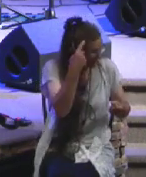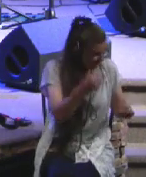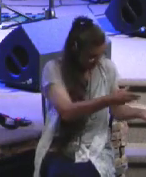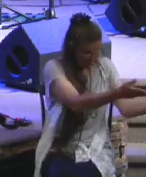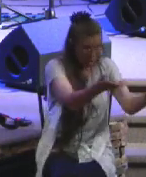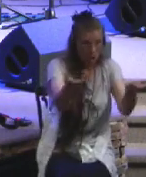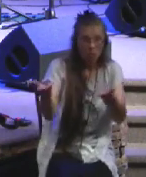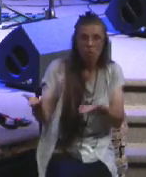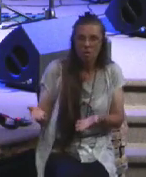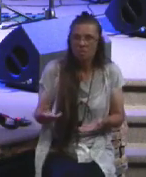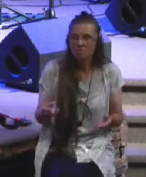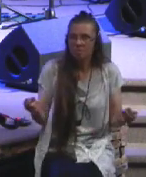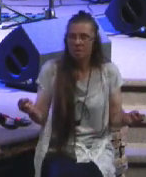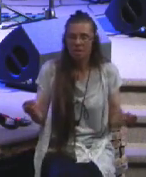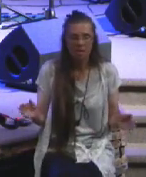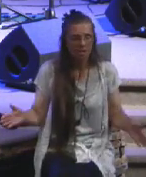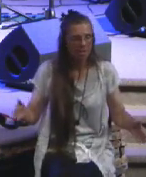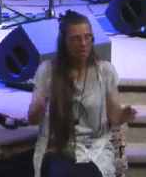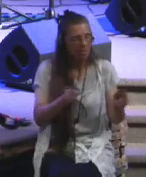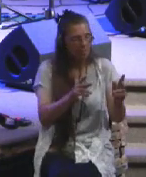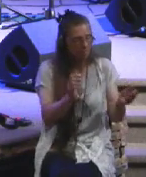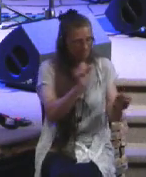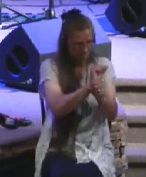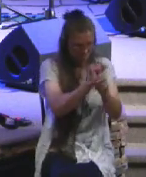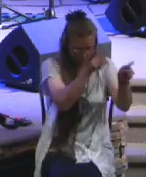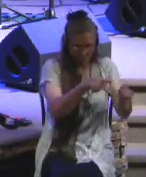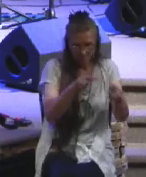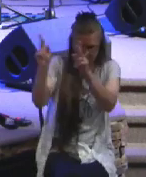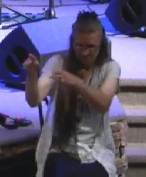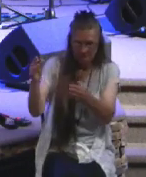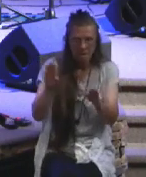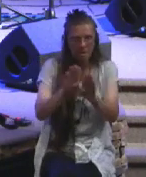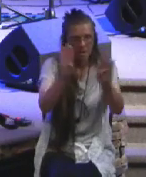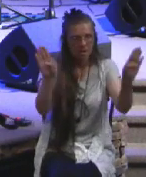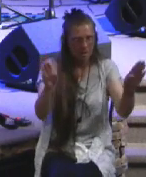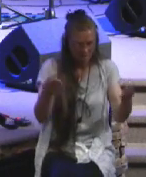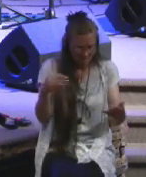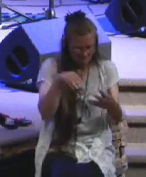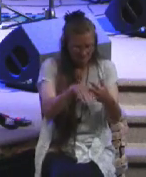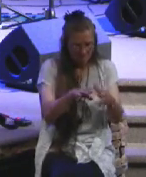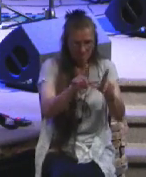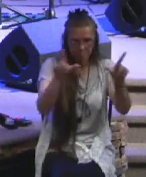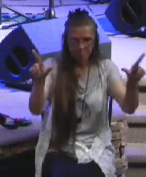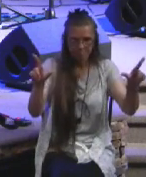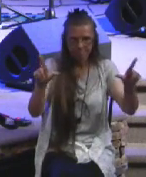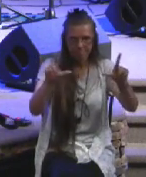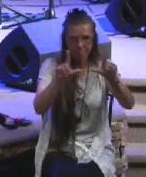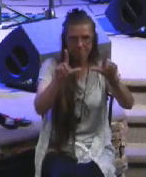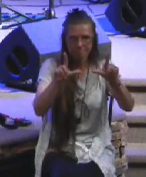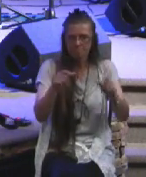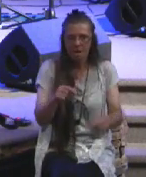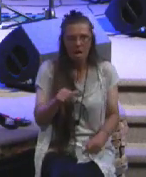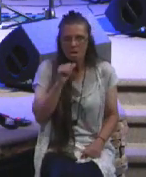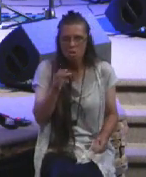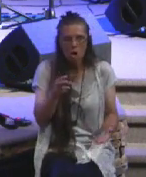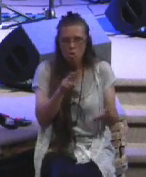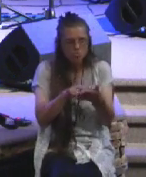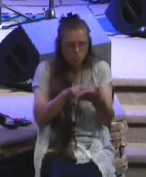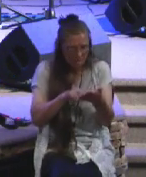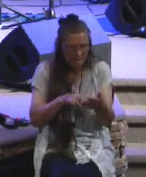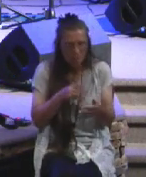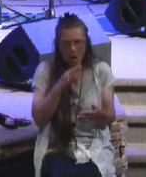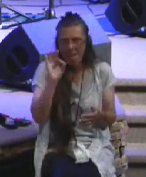the ushers will be at the door, we've got a little something we want to put in your hand. There is an insert in your bulletin. Those of you that got a bulletin, please don't read it while I'm preaching,